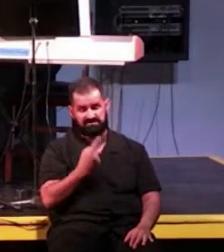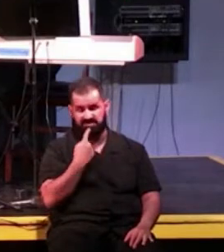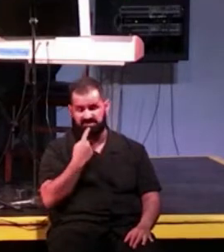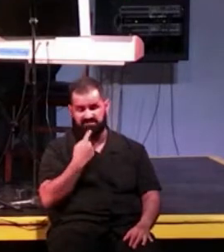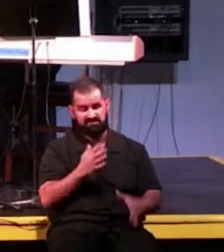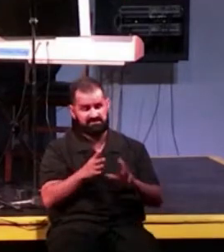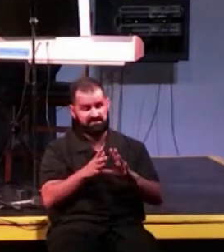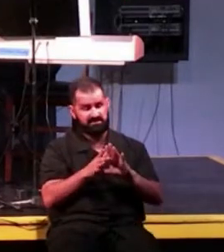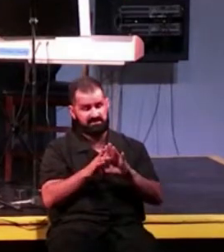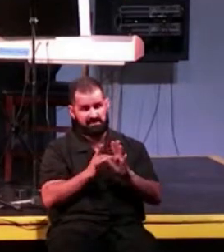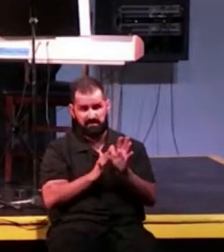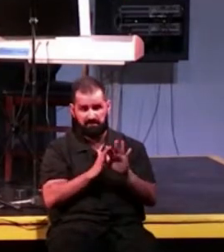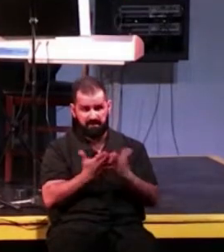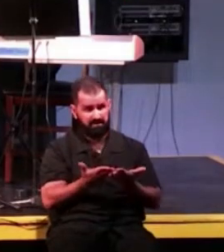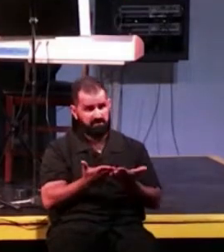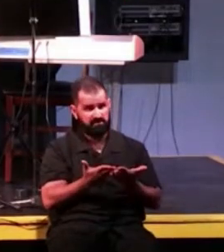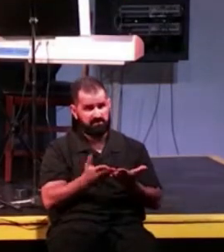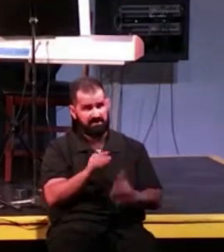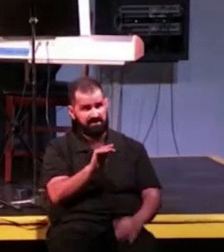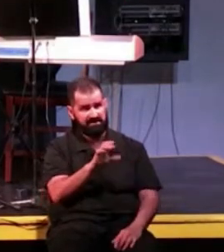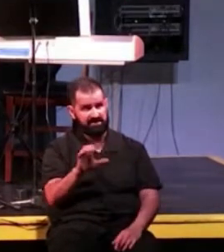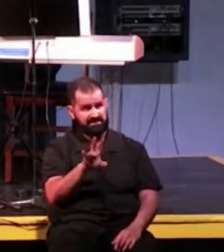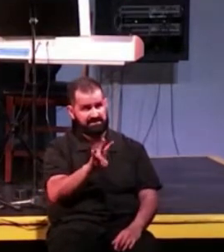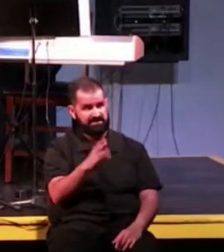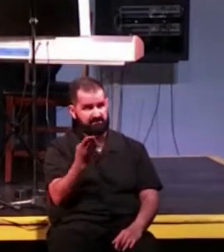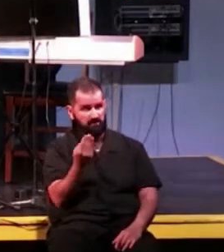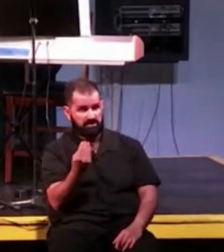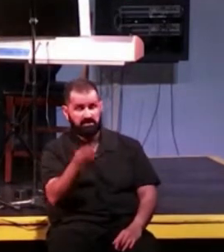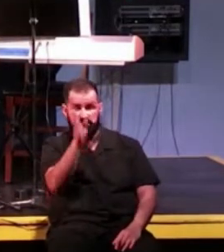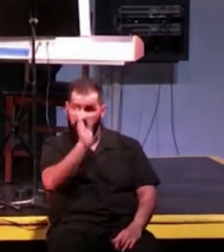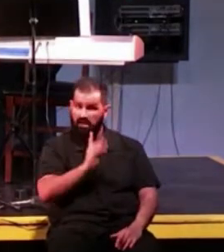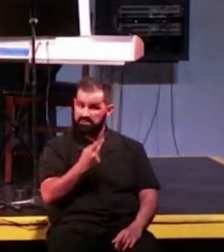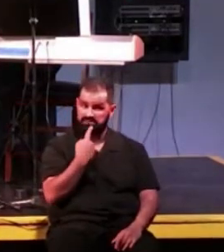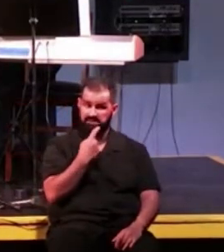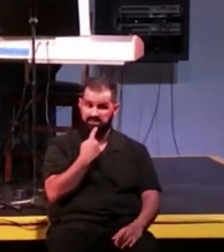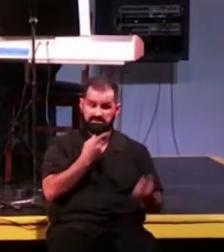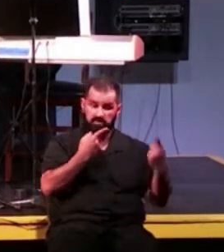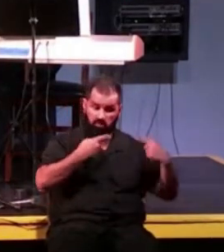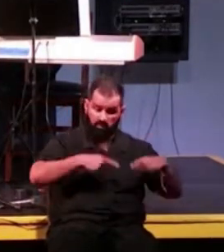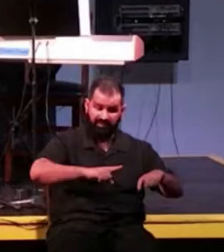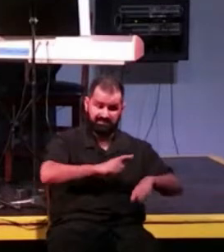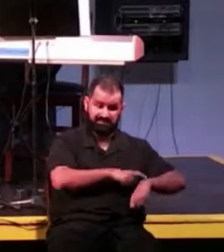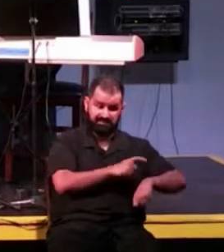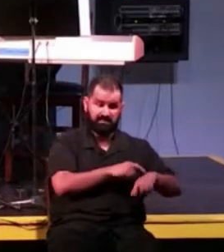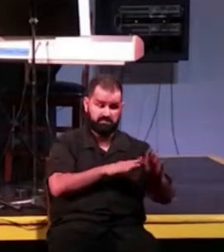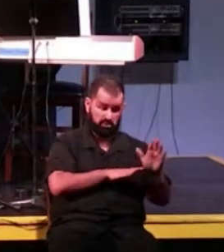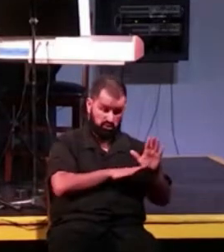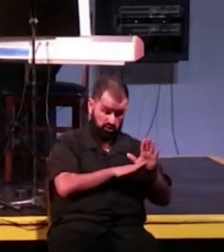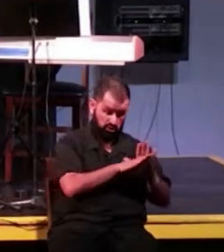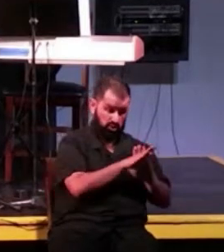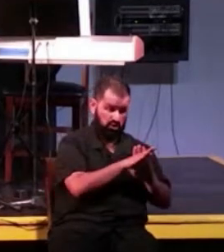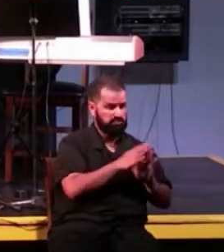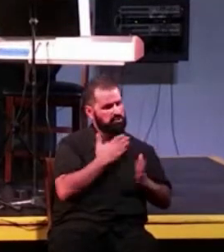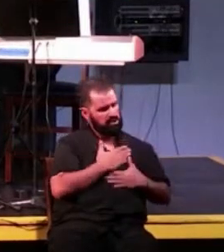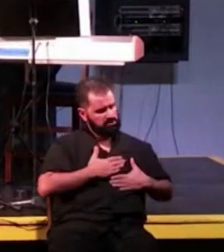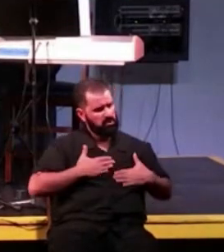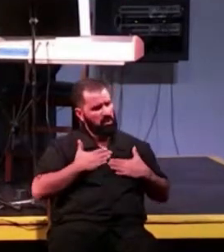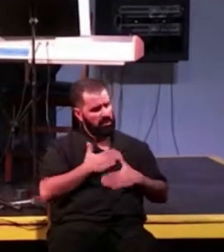to Ecclesiastes 7:14, the Bible says, when times are good, be